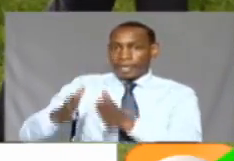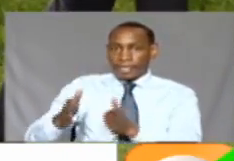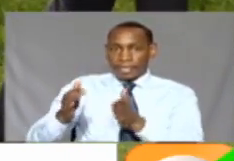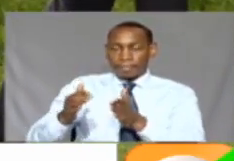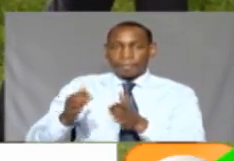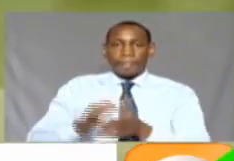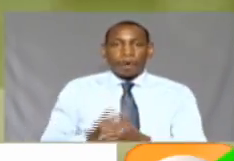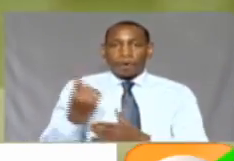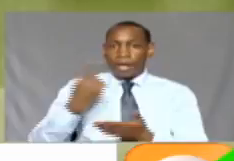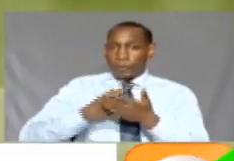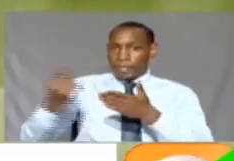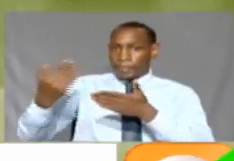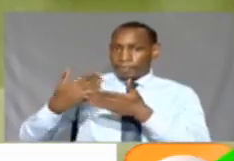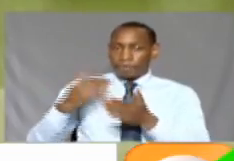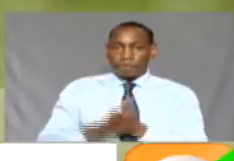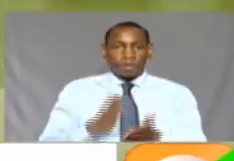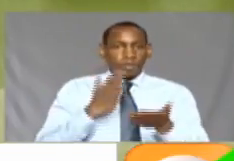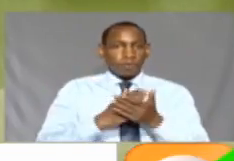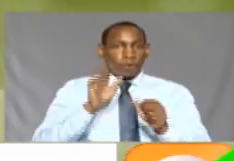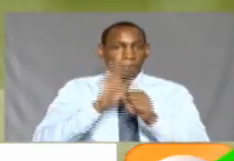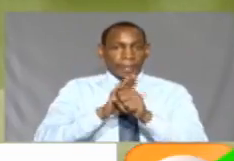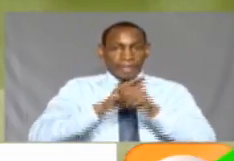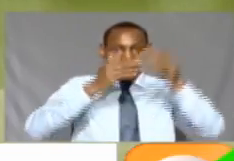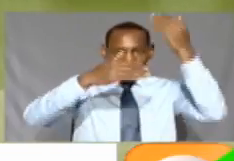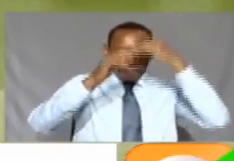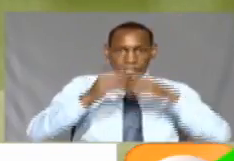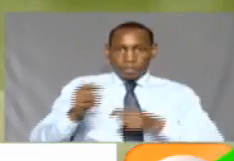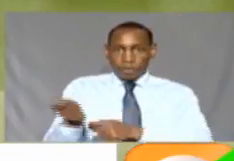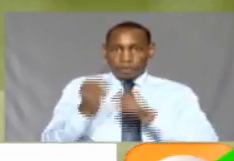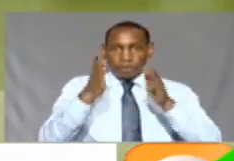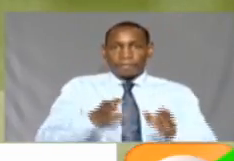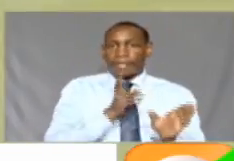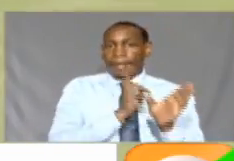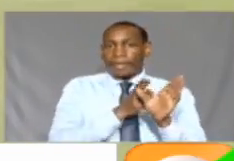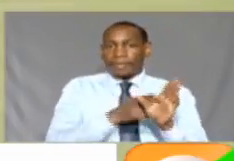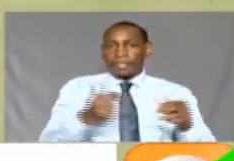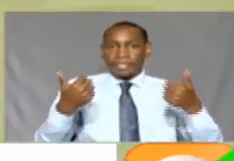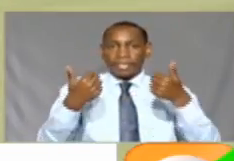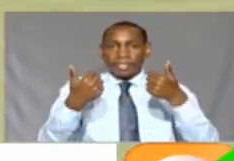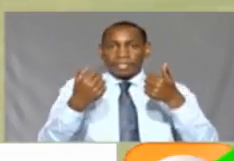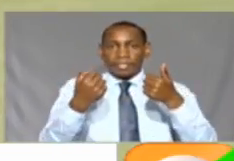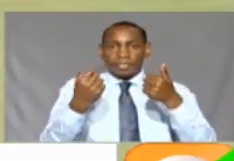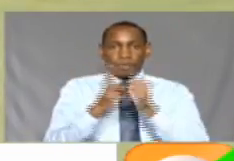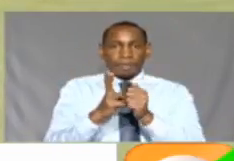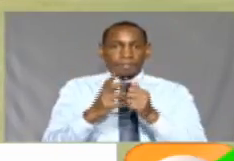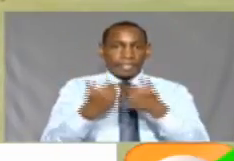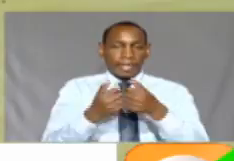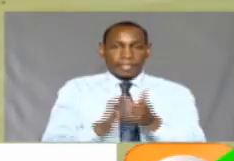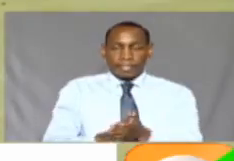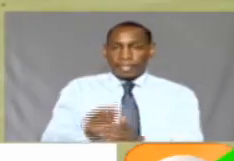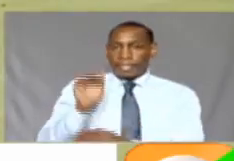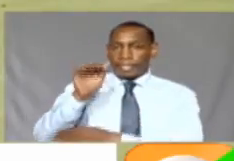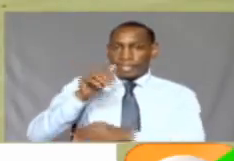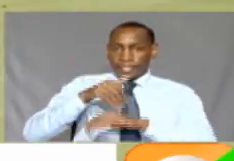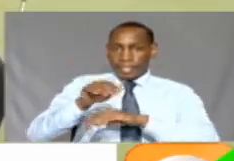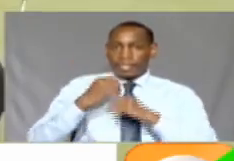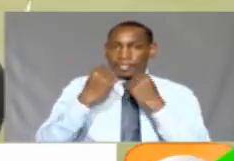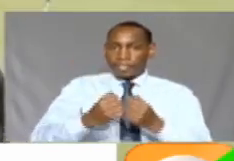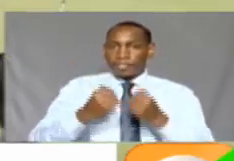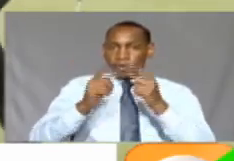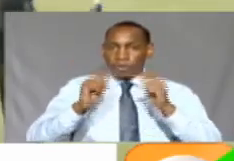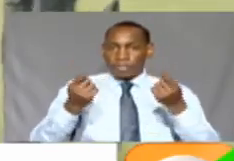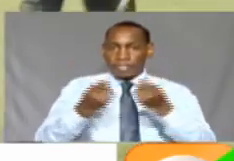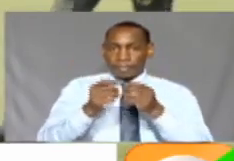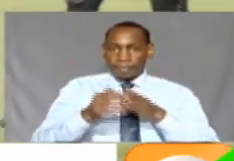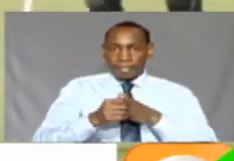week ago. This will be the highest number of professional golfers taking part in the tour series. Zimbabwe has sent a strong delegation as well, led